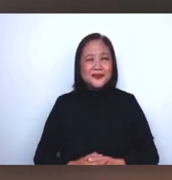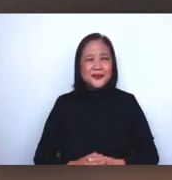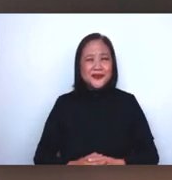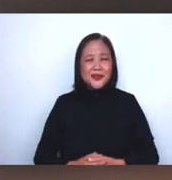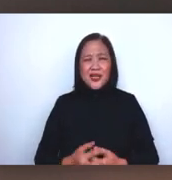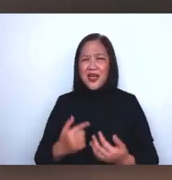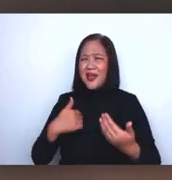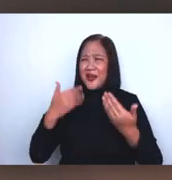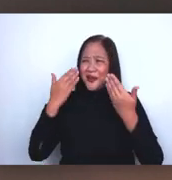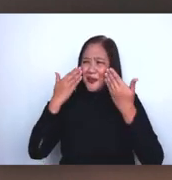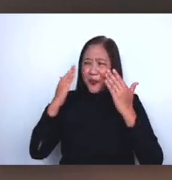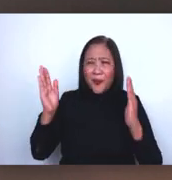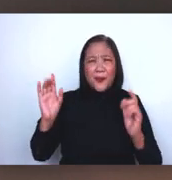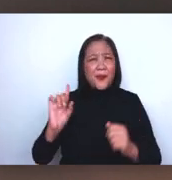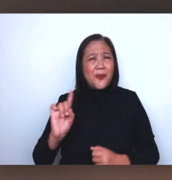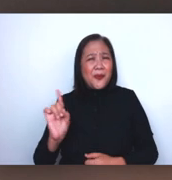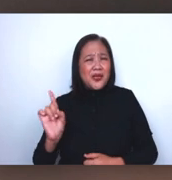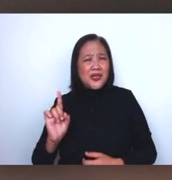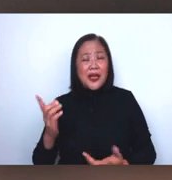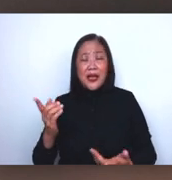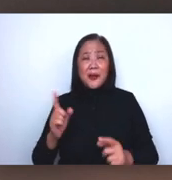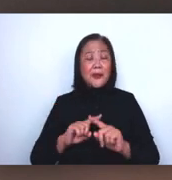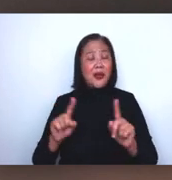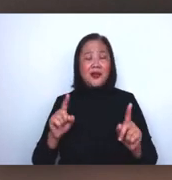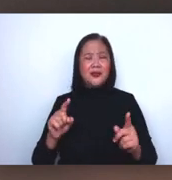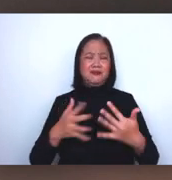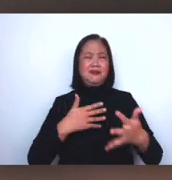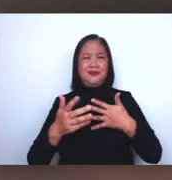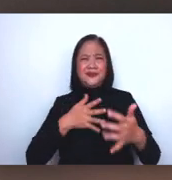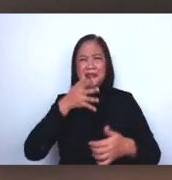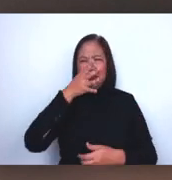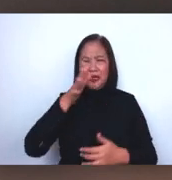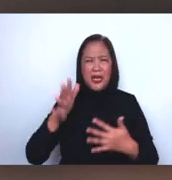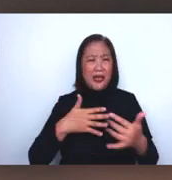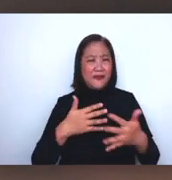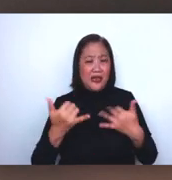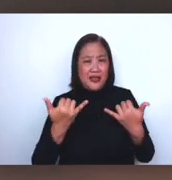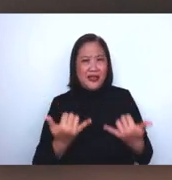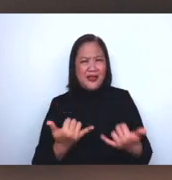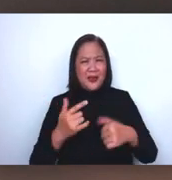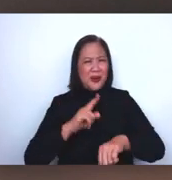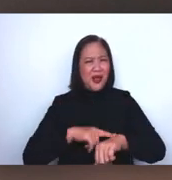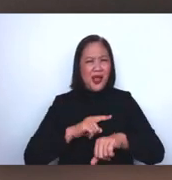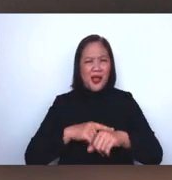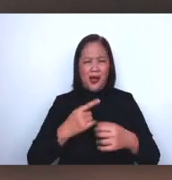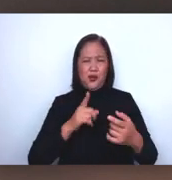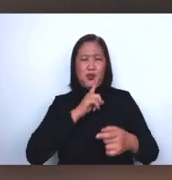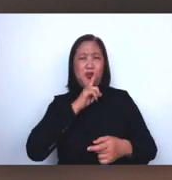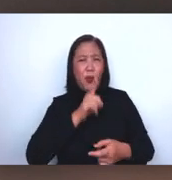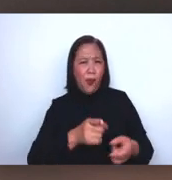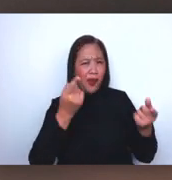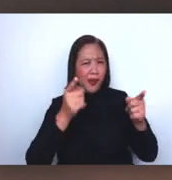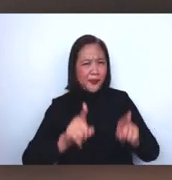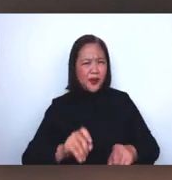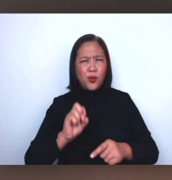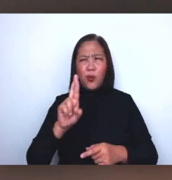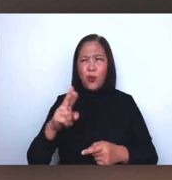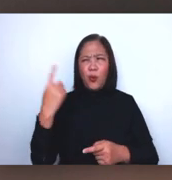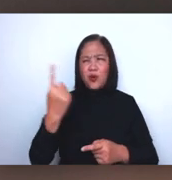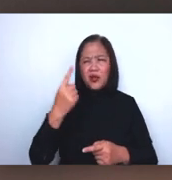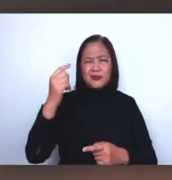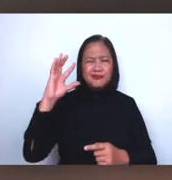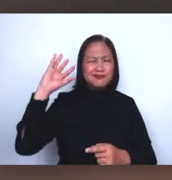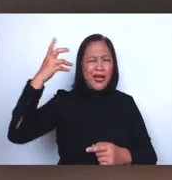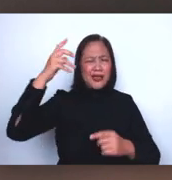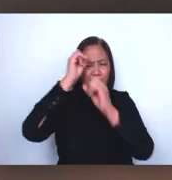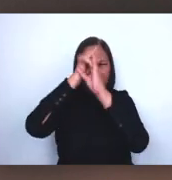I don't know what it is, but I don't care. I don't care if this moment is real or a mad